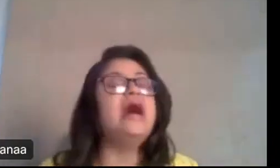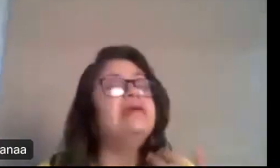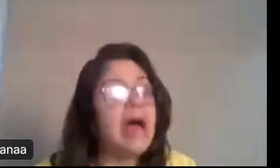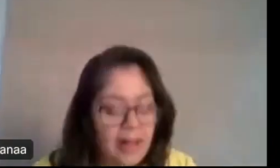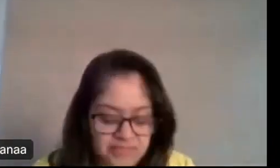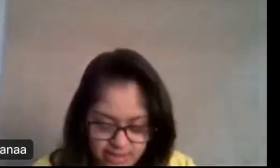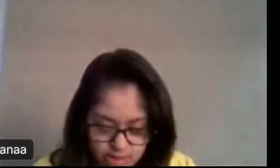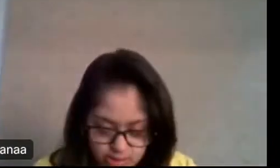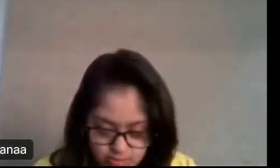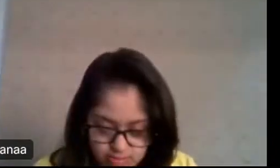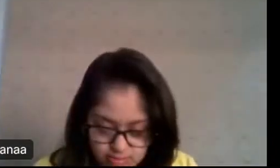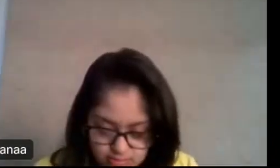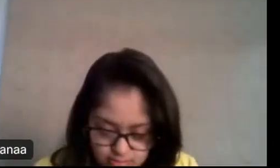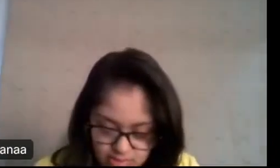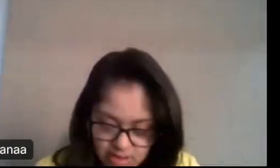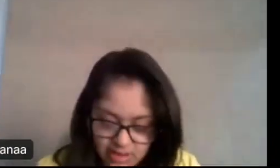Discussions are happening.